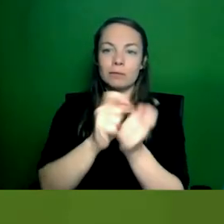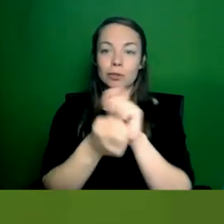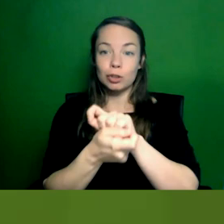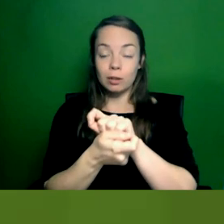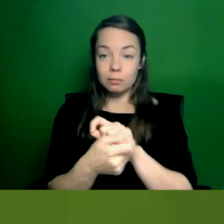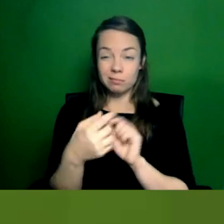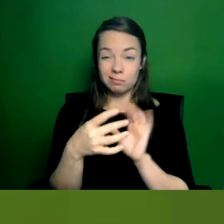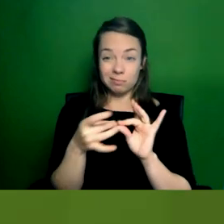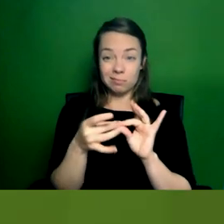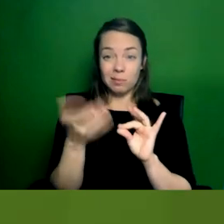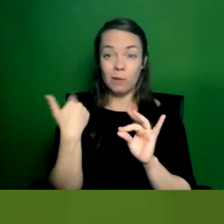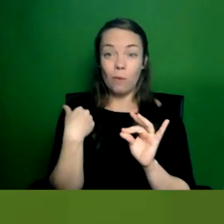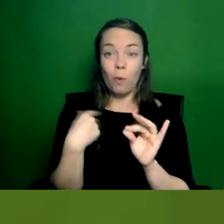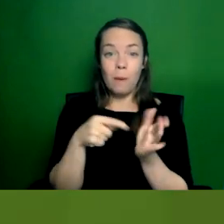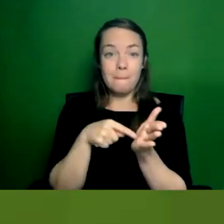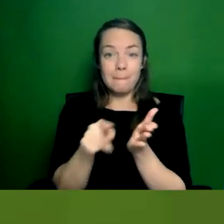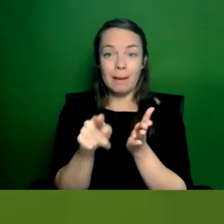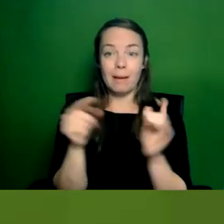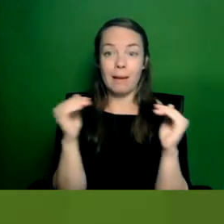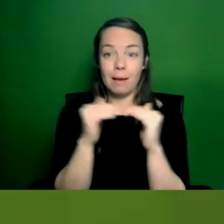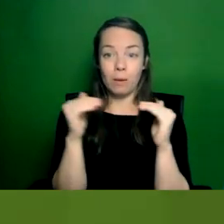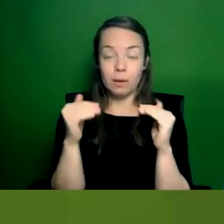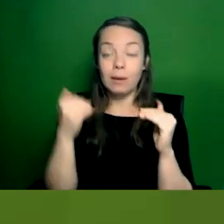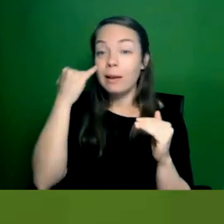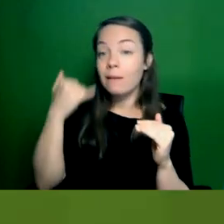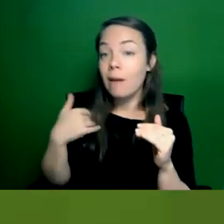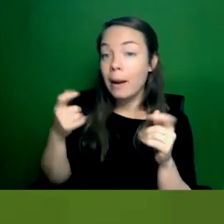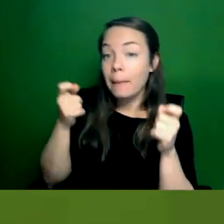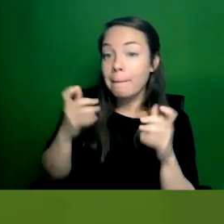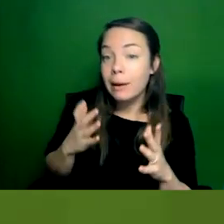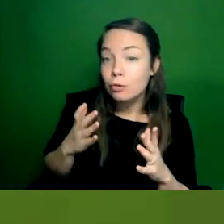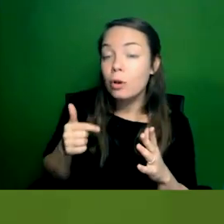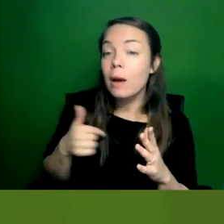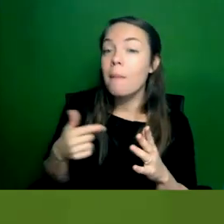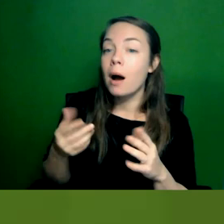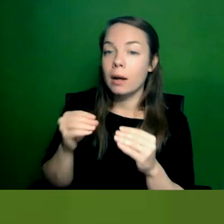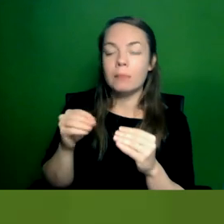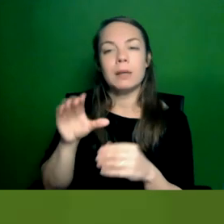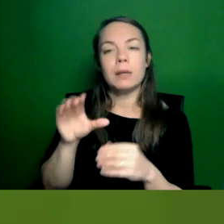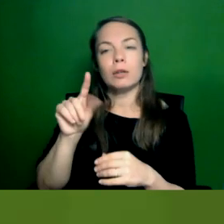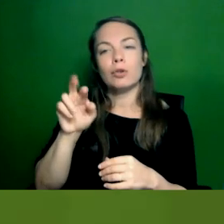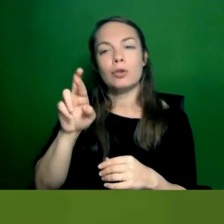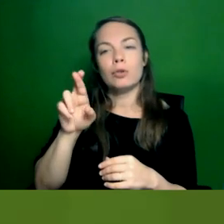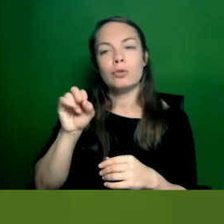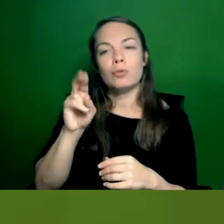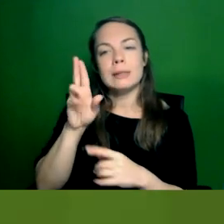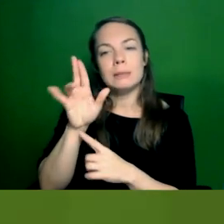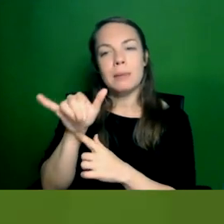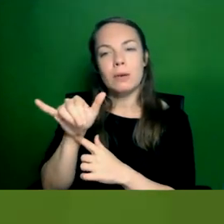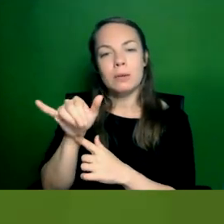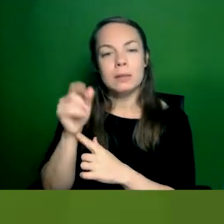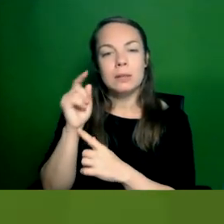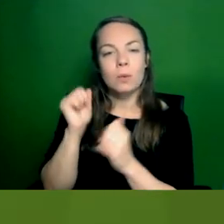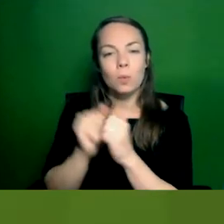an example. If I'm a manager, am I doing things around pay transparency? Am I creating a healthy work environment? Do